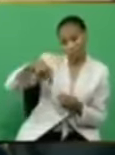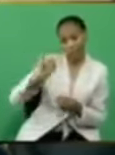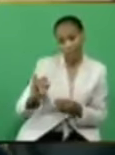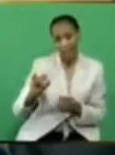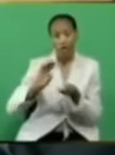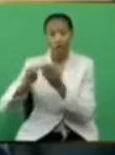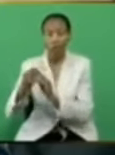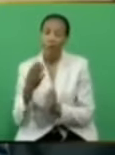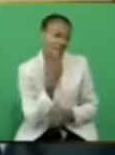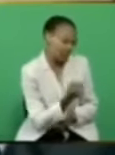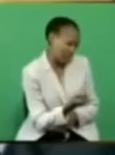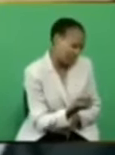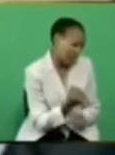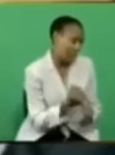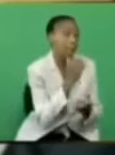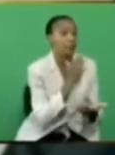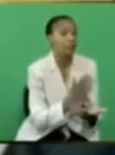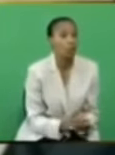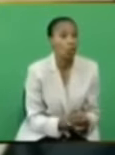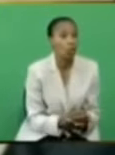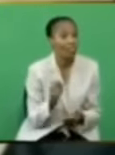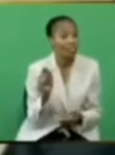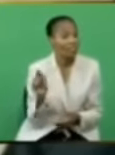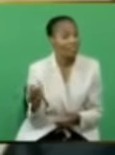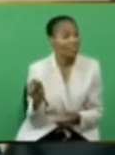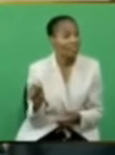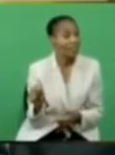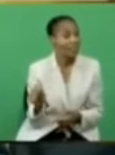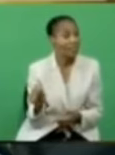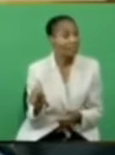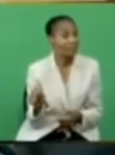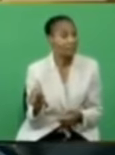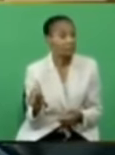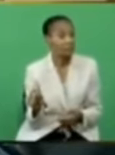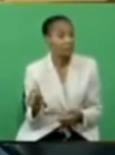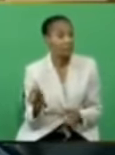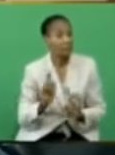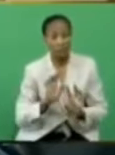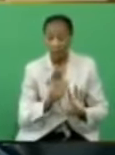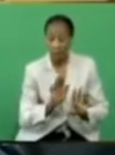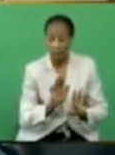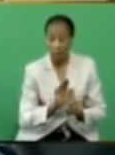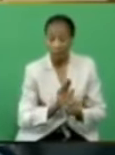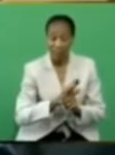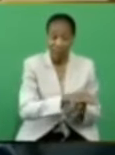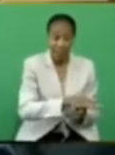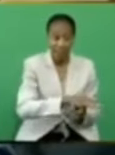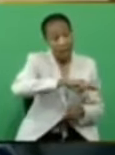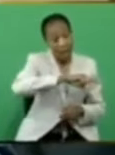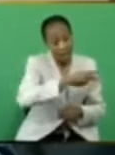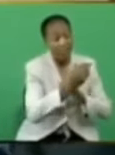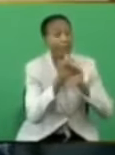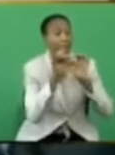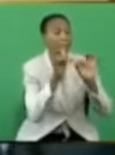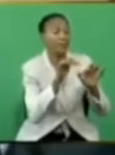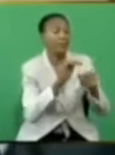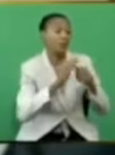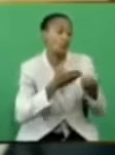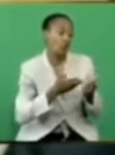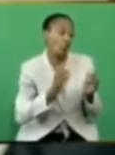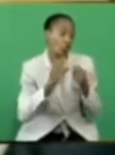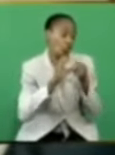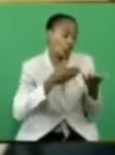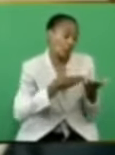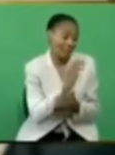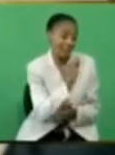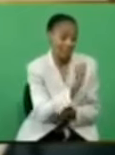please ensure that this does not inadvertently infringe on other people's constitutional right to hold a